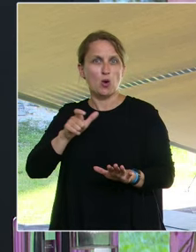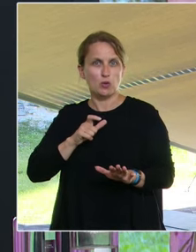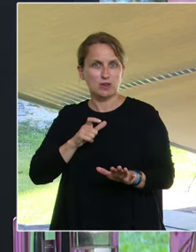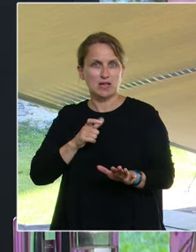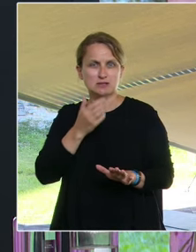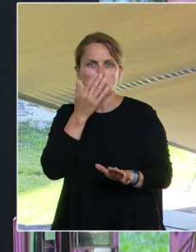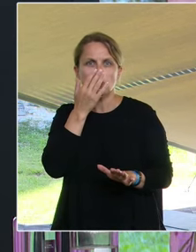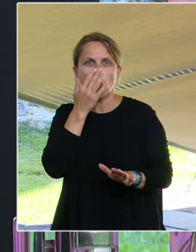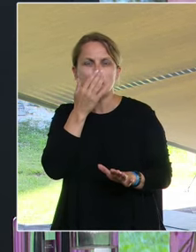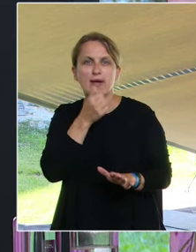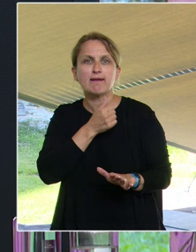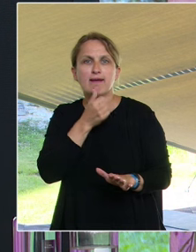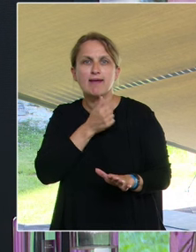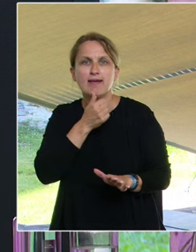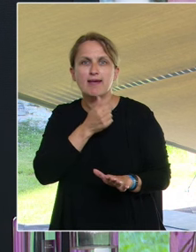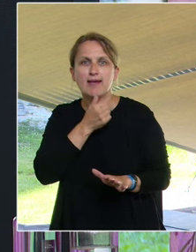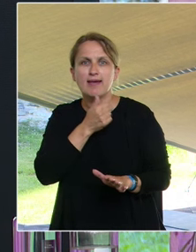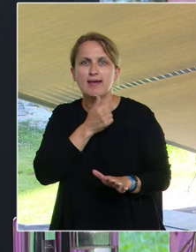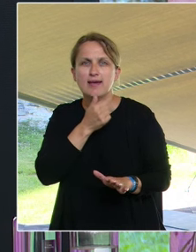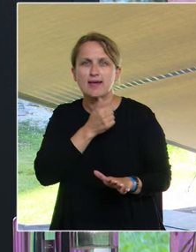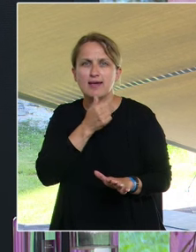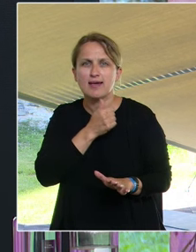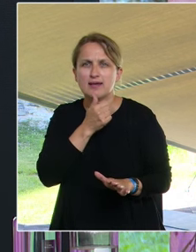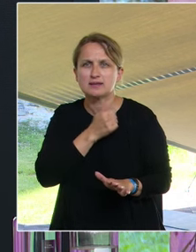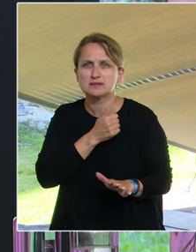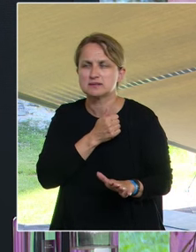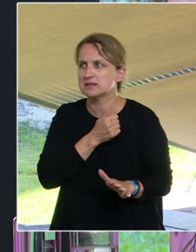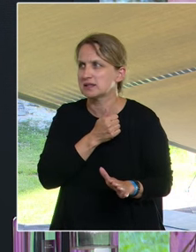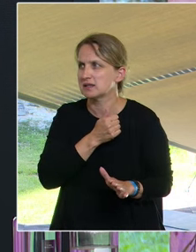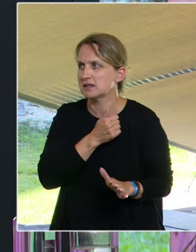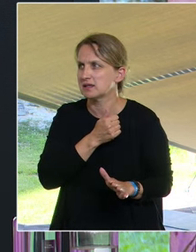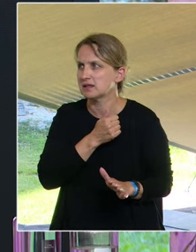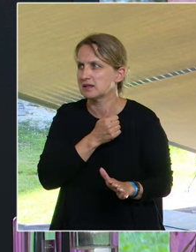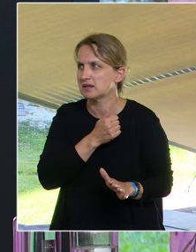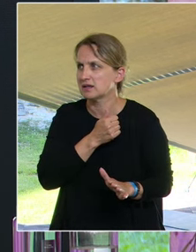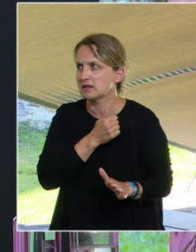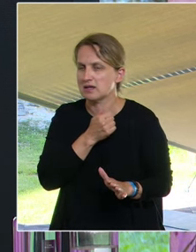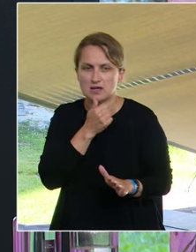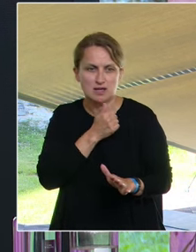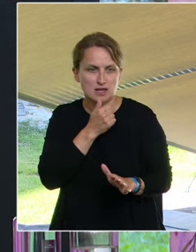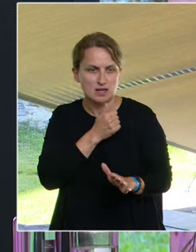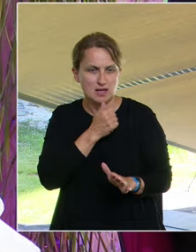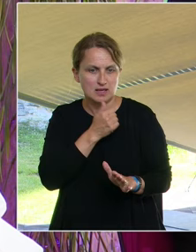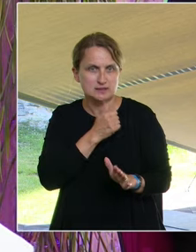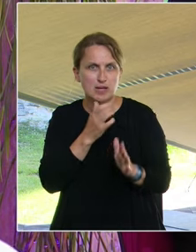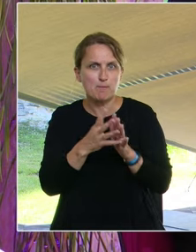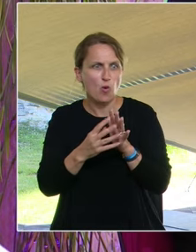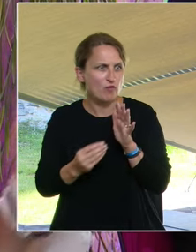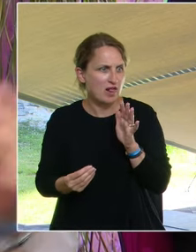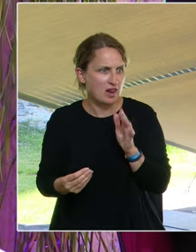shocking numbers about Estonia and Kotsen, I think. Yes. Shock the audience, please.